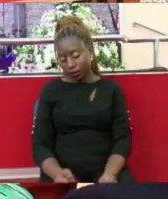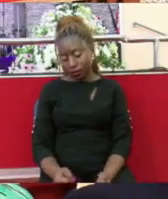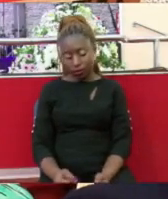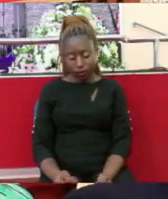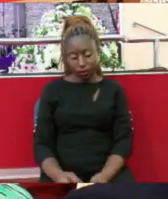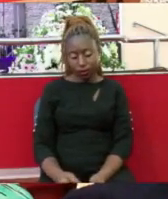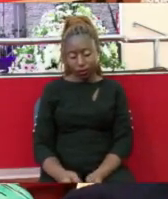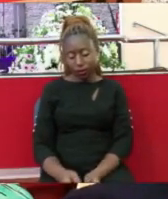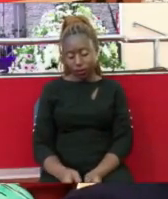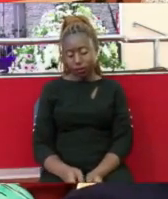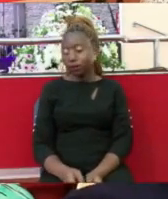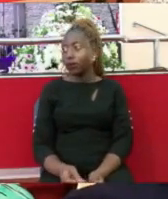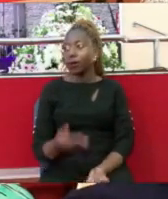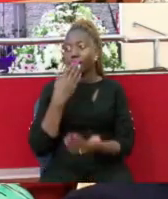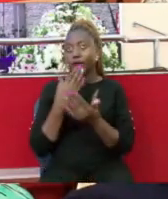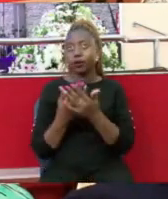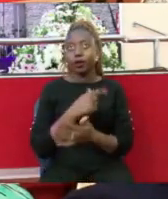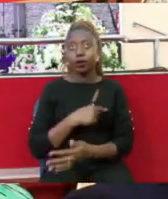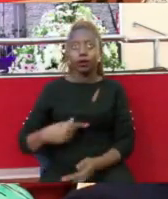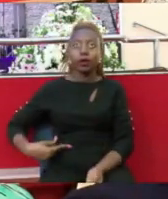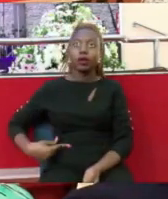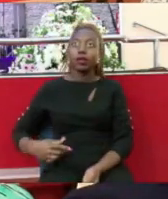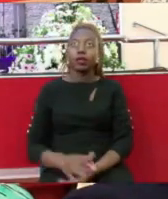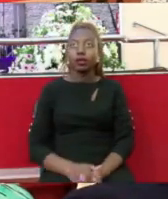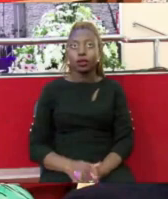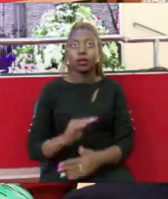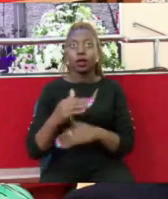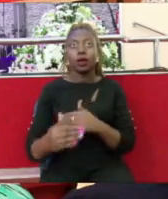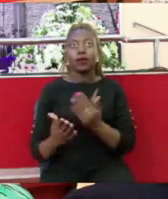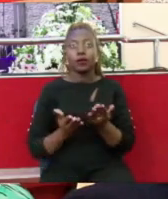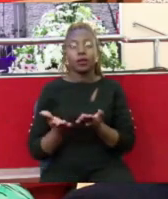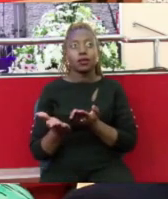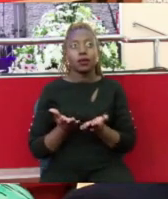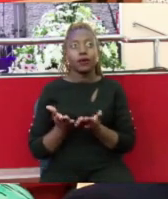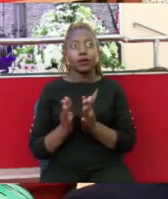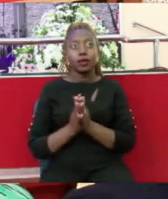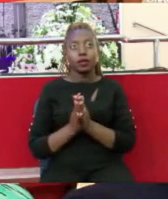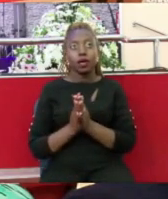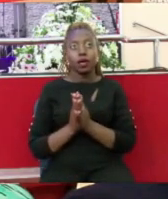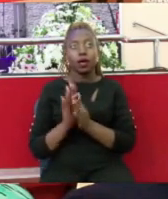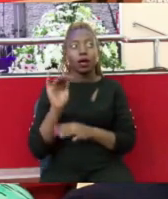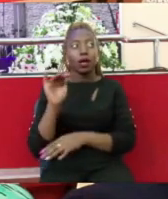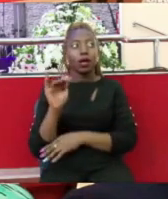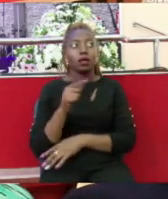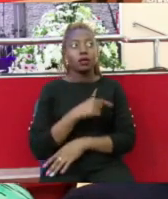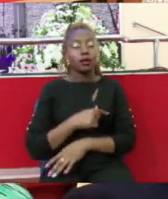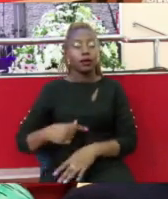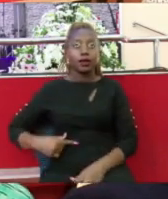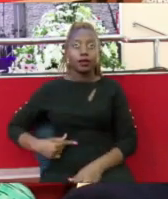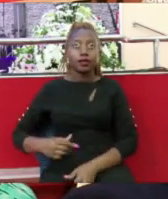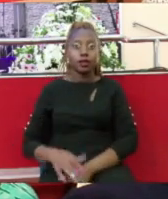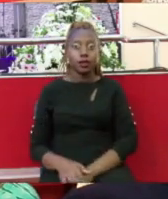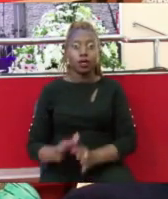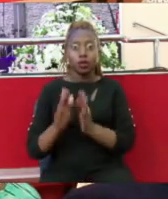Yes, thank you, ushers. Asante Shemanzi. After the service, baada ya ibada, I will ask the ushers to pray